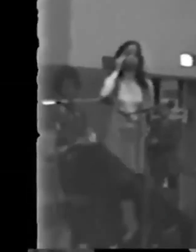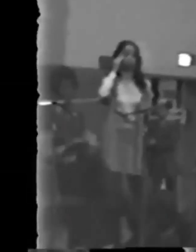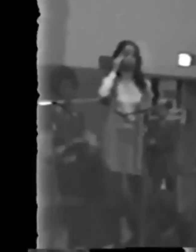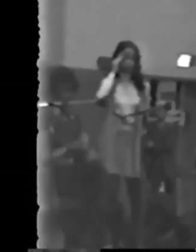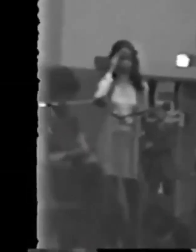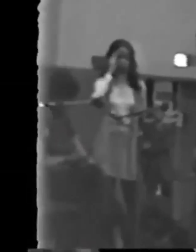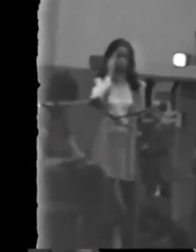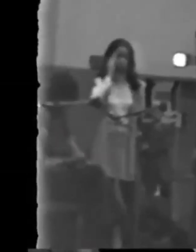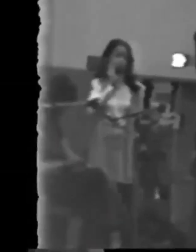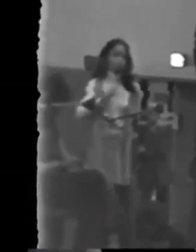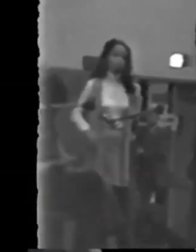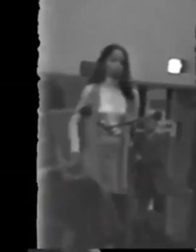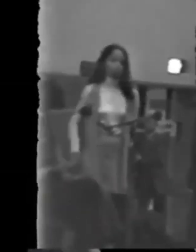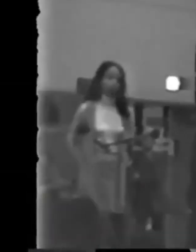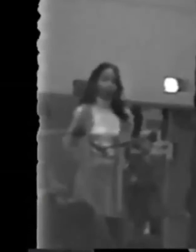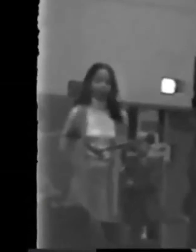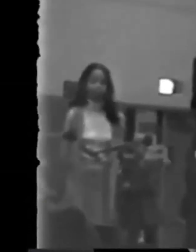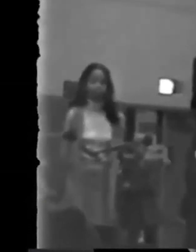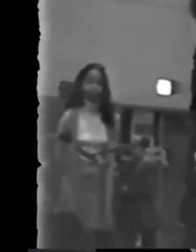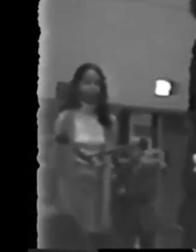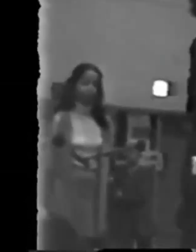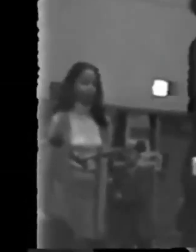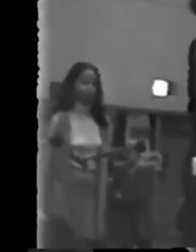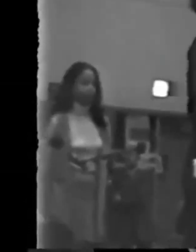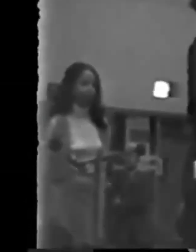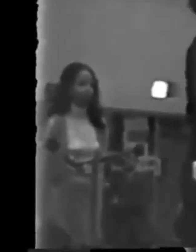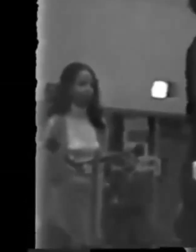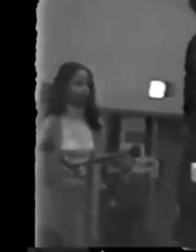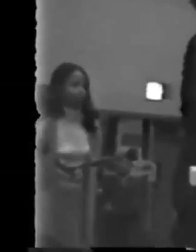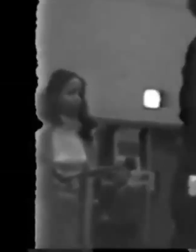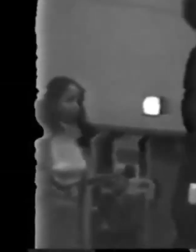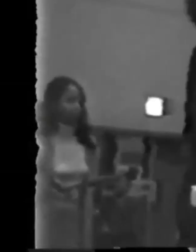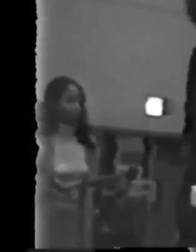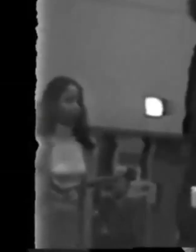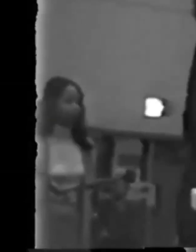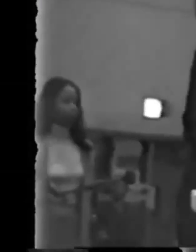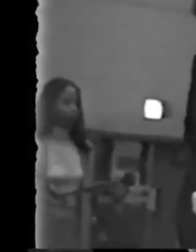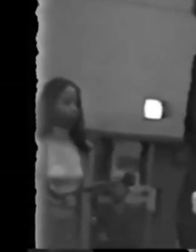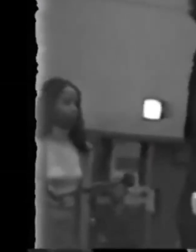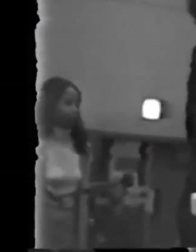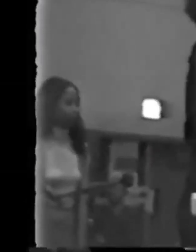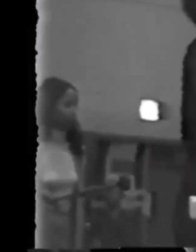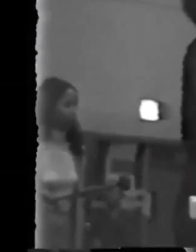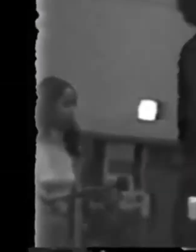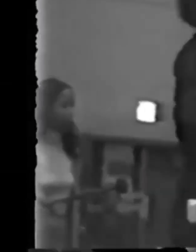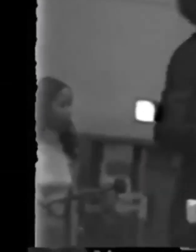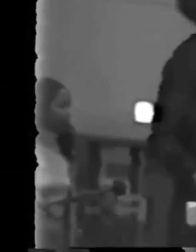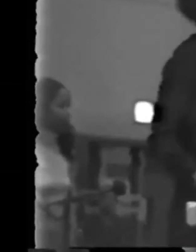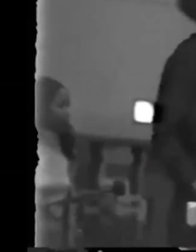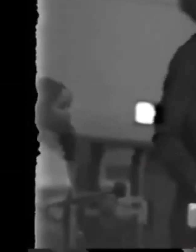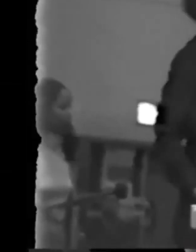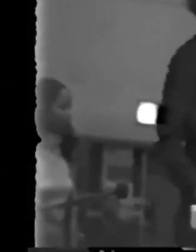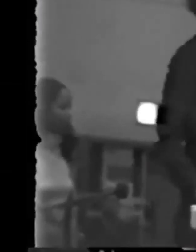Kent. You know, Black students had been killed already in a protest situation before